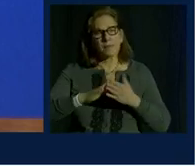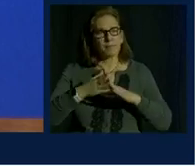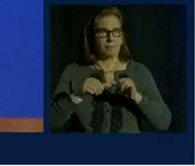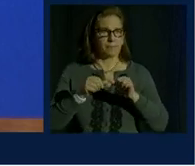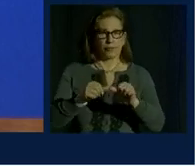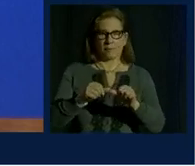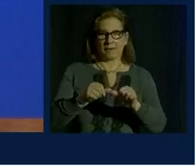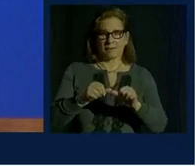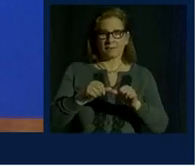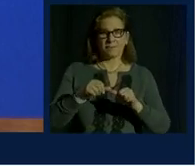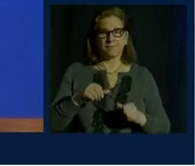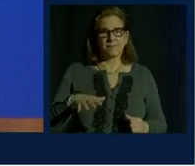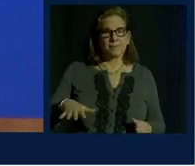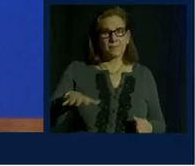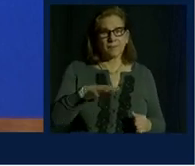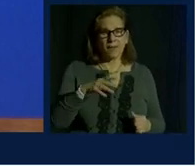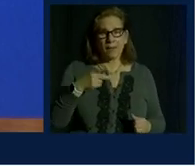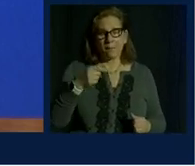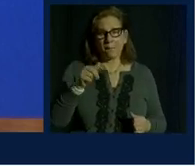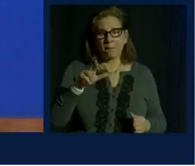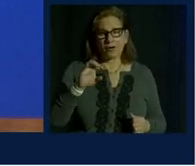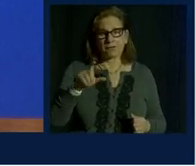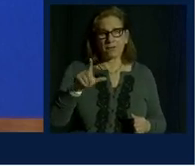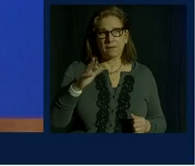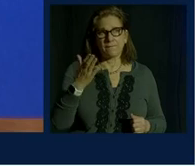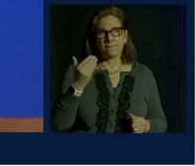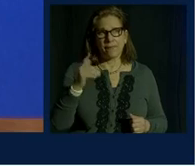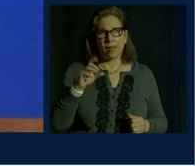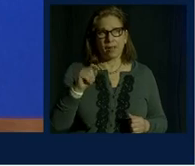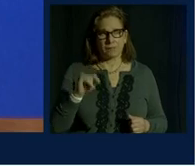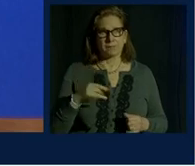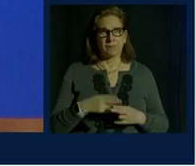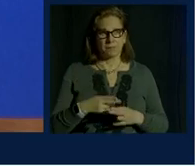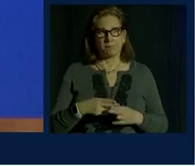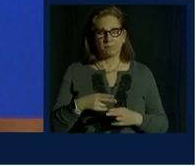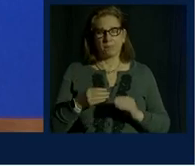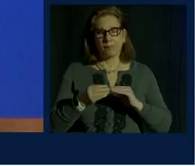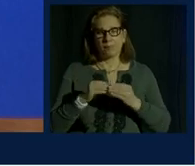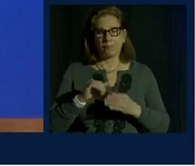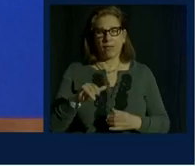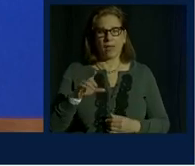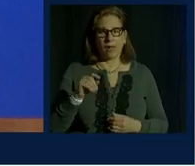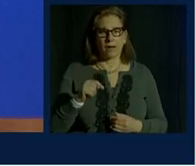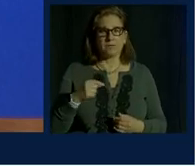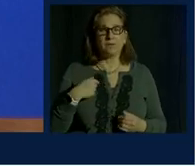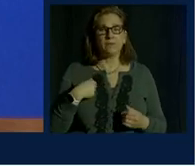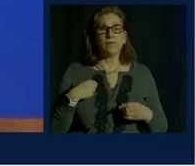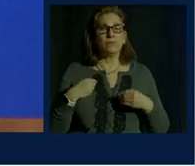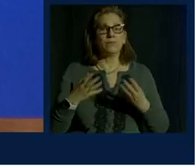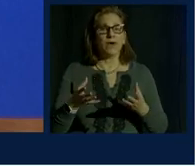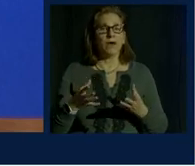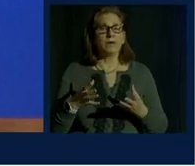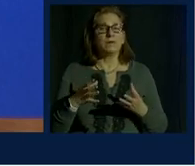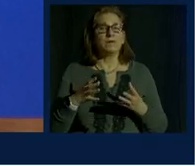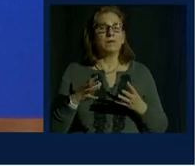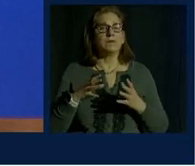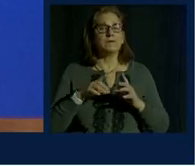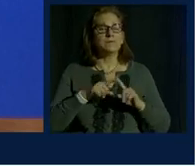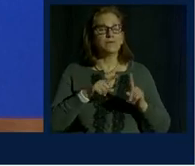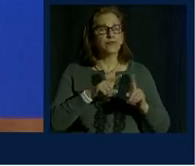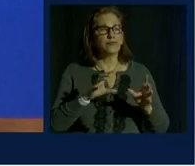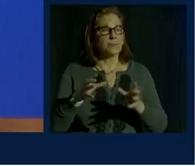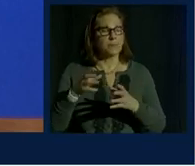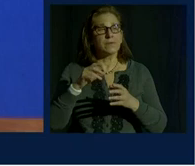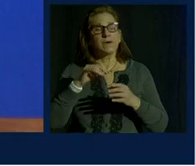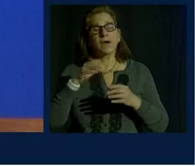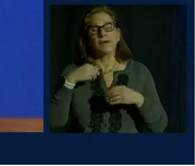15 lot. Additionally, we will also provide courses to help them with technical assistance because maybe they